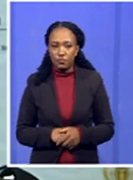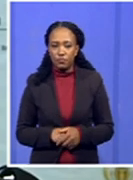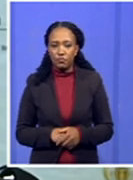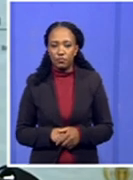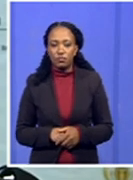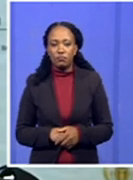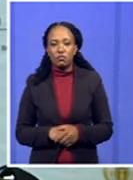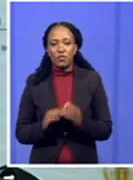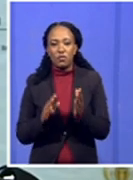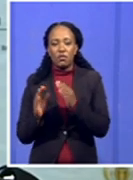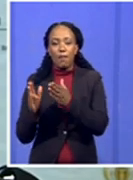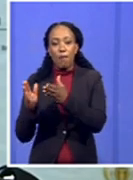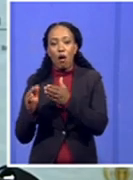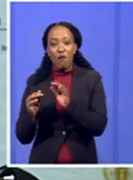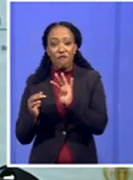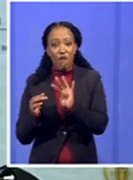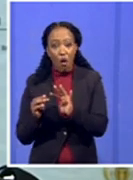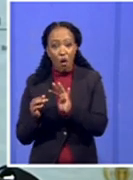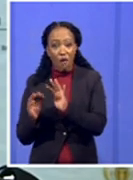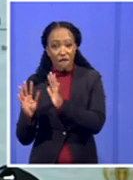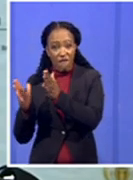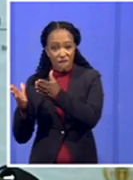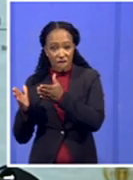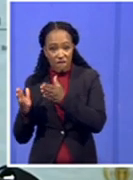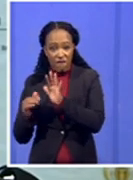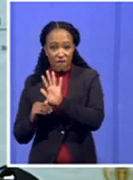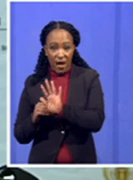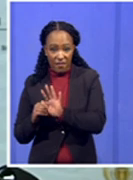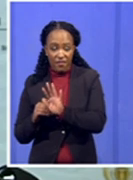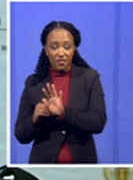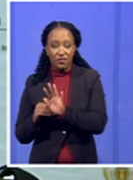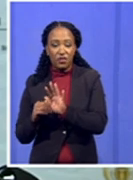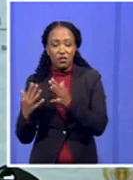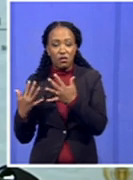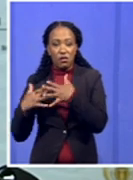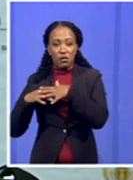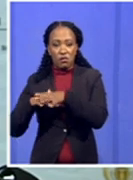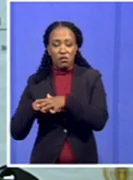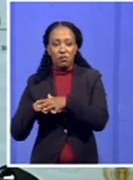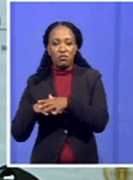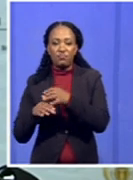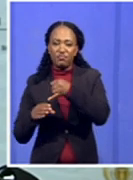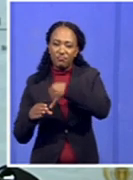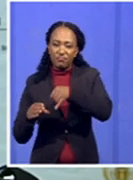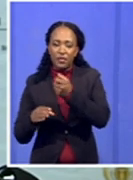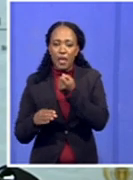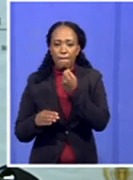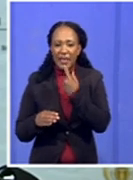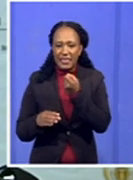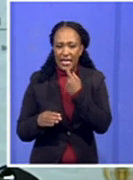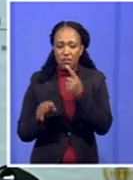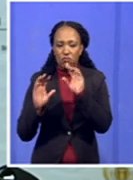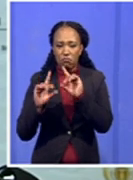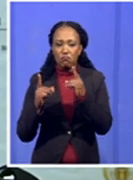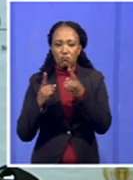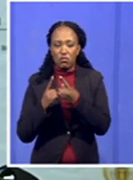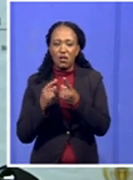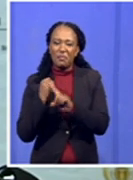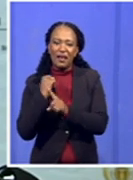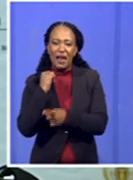Block 4 and Block 5, which include the internal medicine department, those will be the